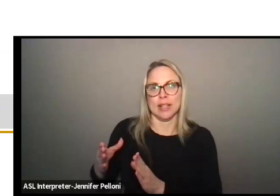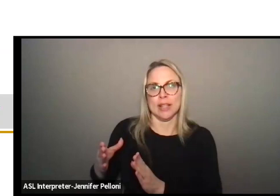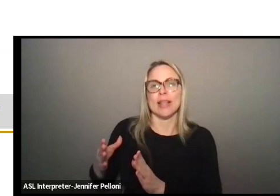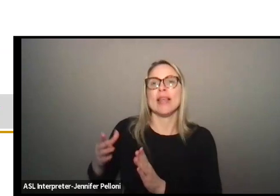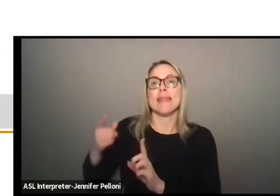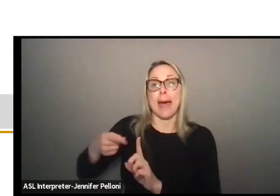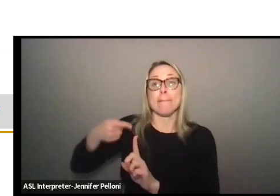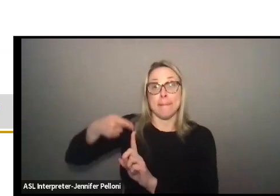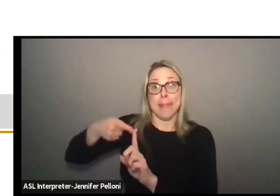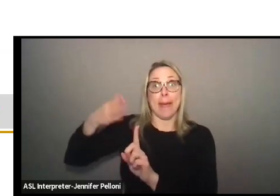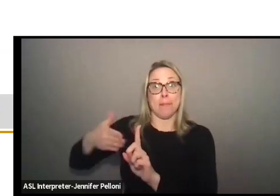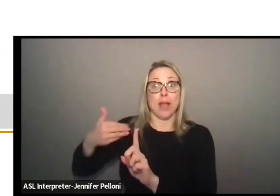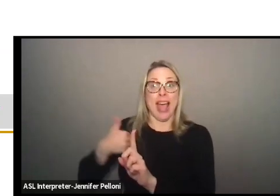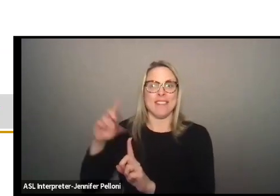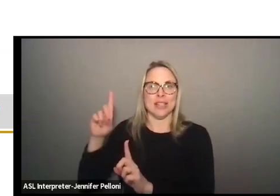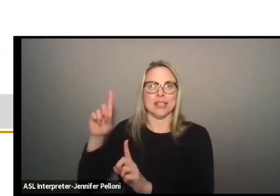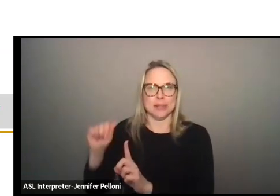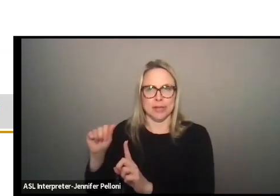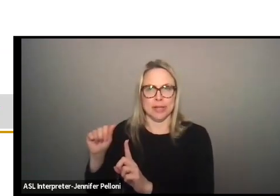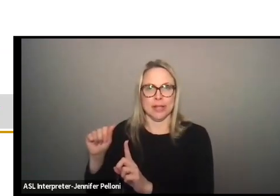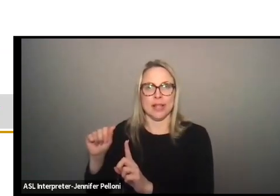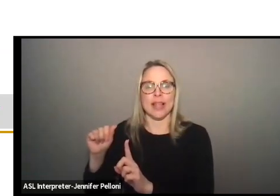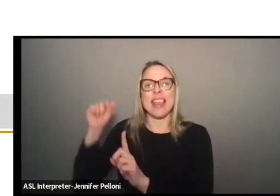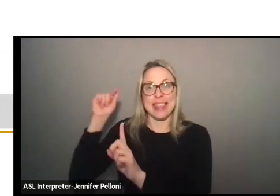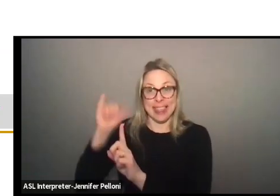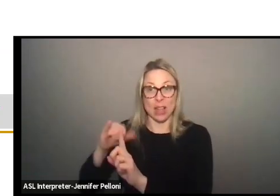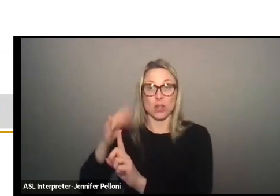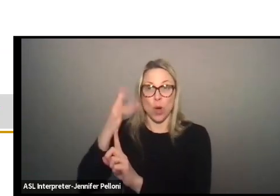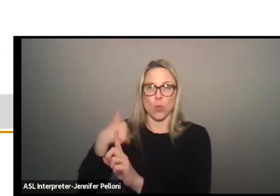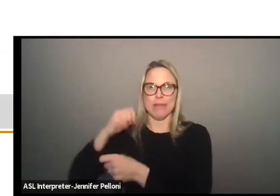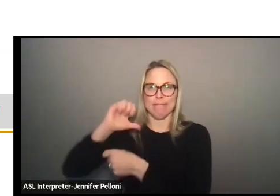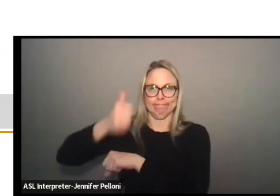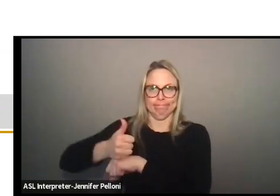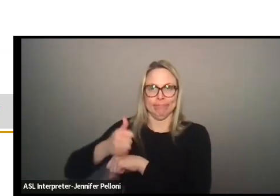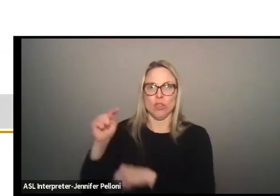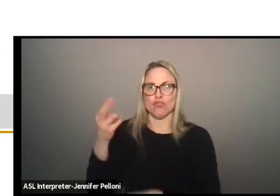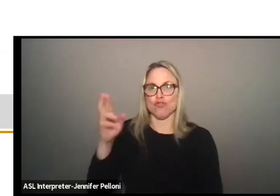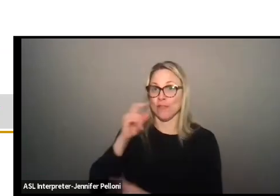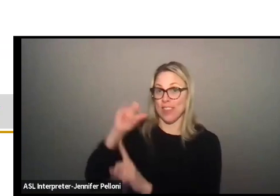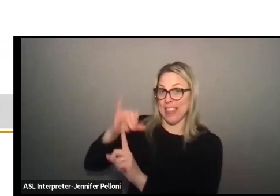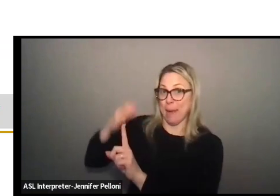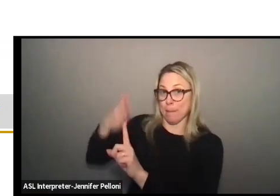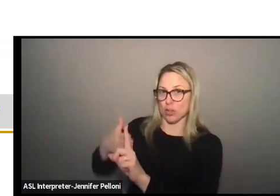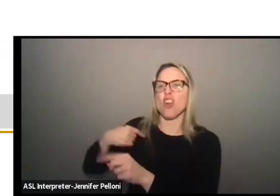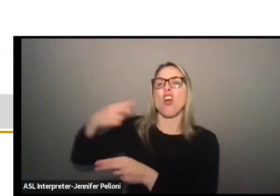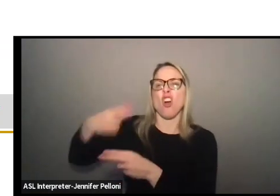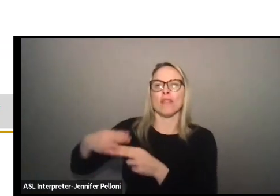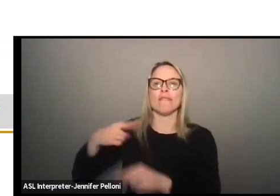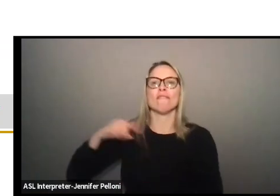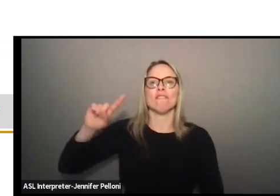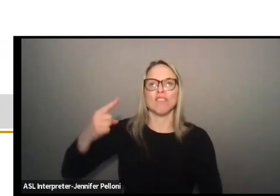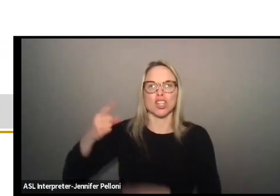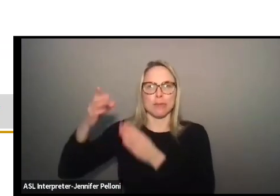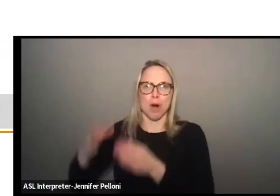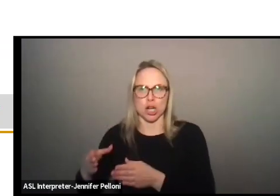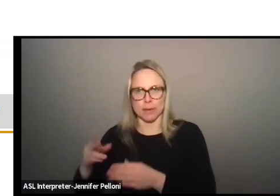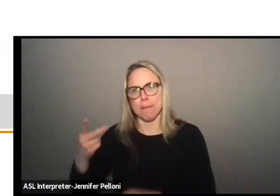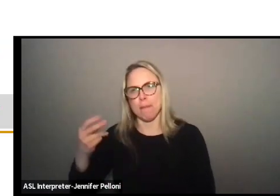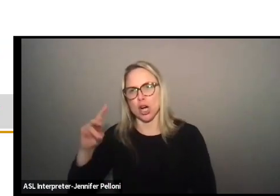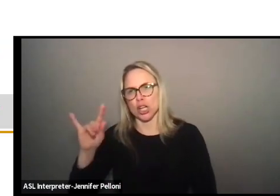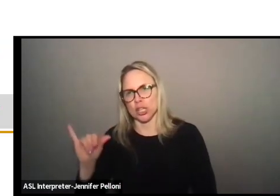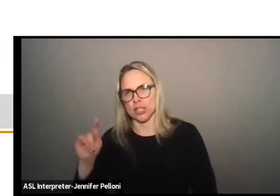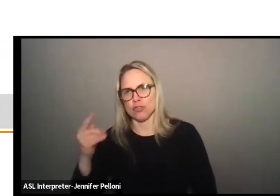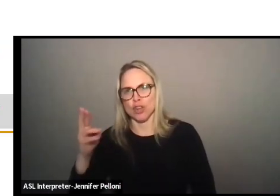the disability that we are creating the trust for. That's a first party trust. And then the third